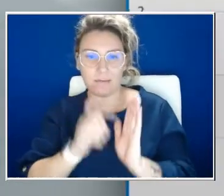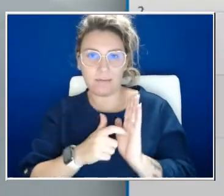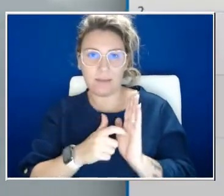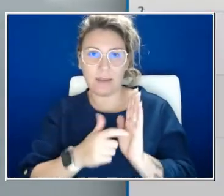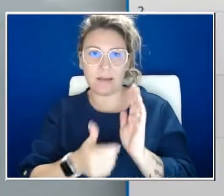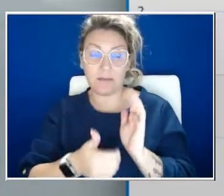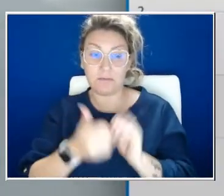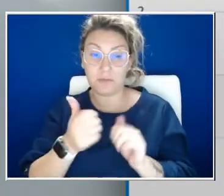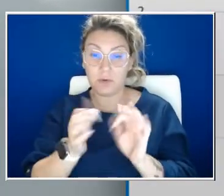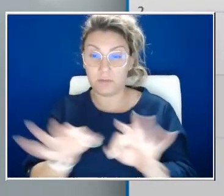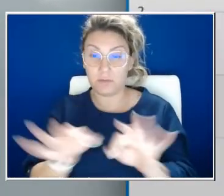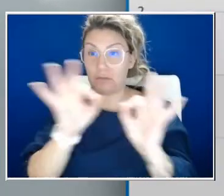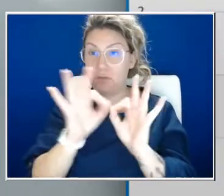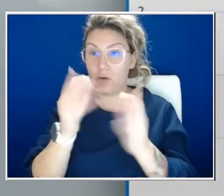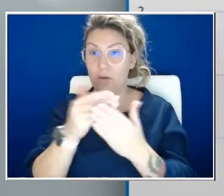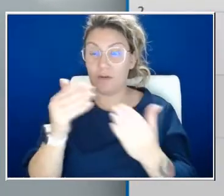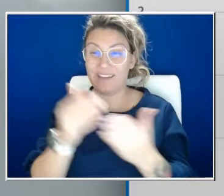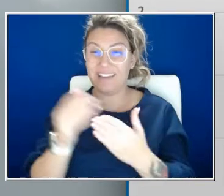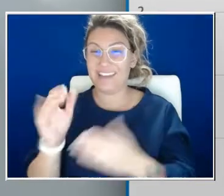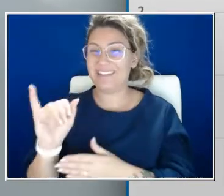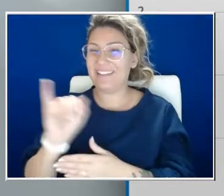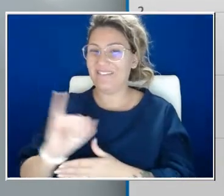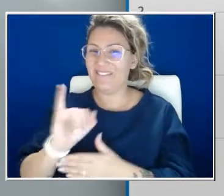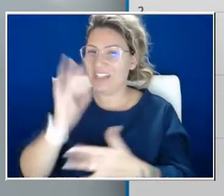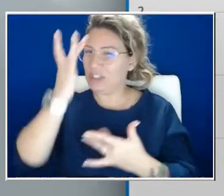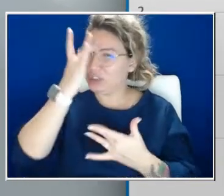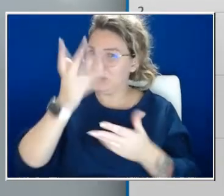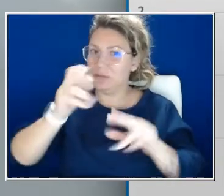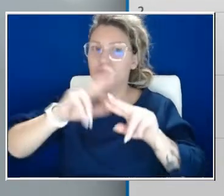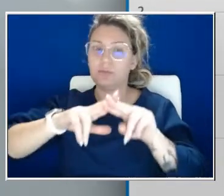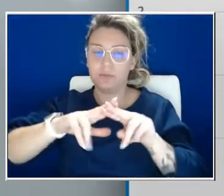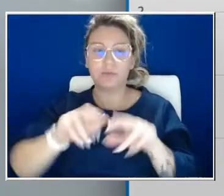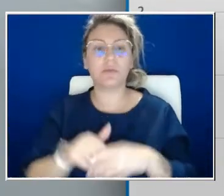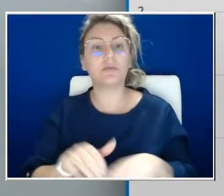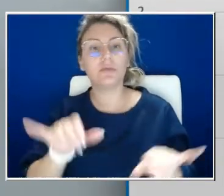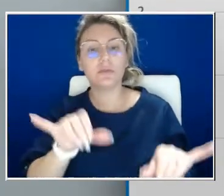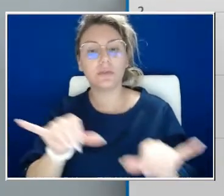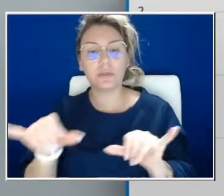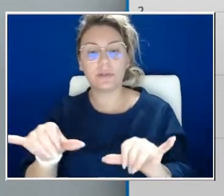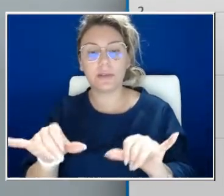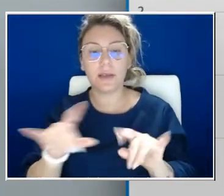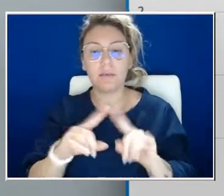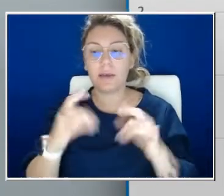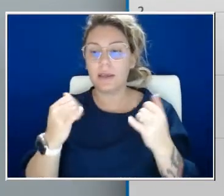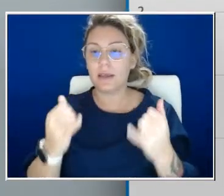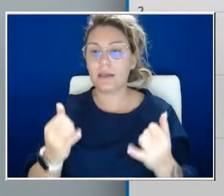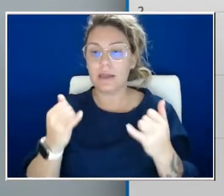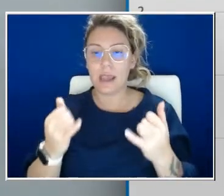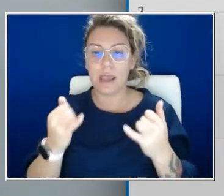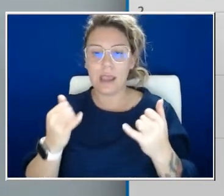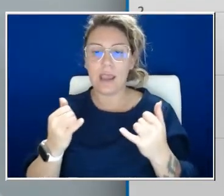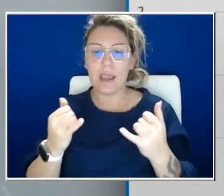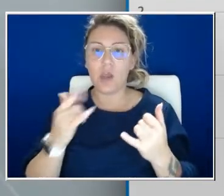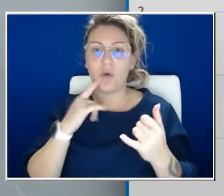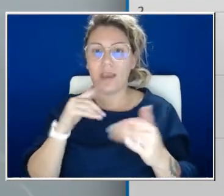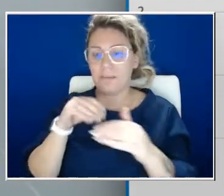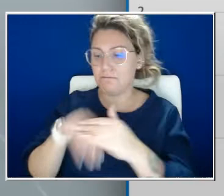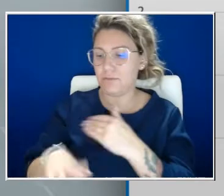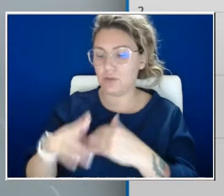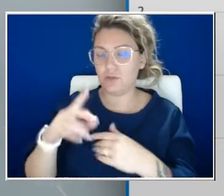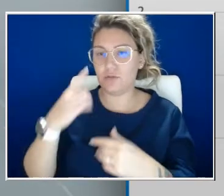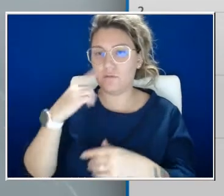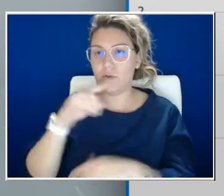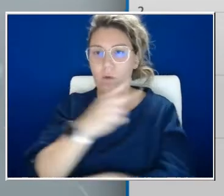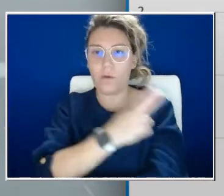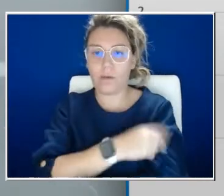the infections are increasing. The same thing here, but now we're looking at admissions to the hospital. We know that people have